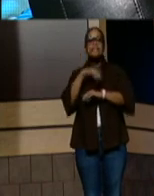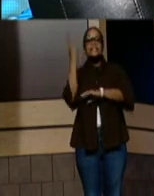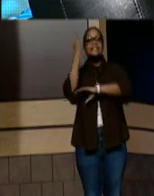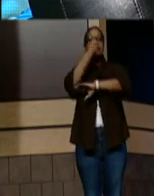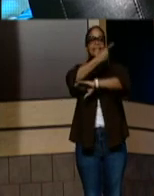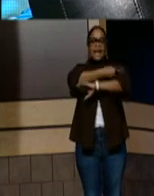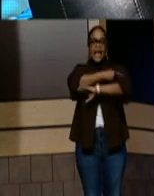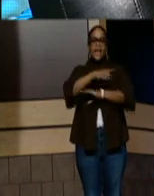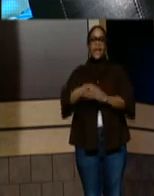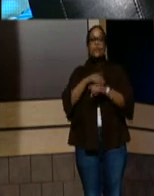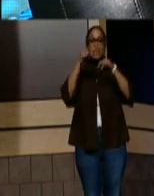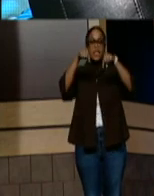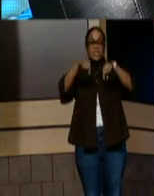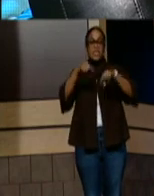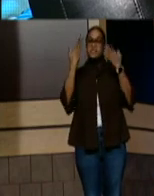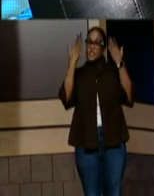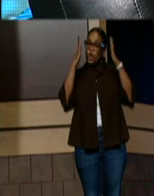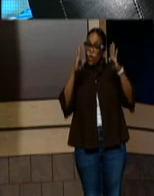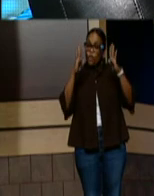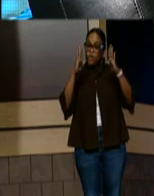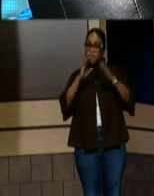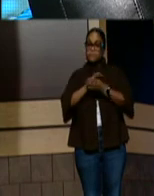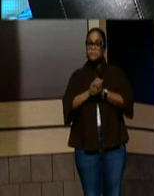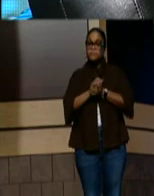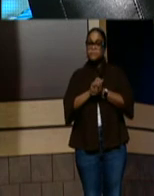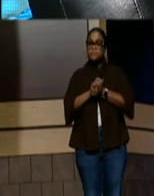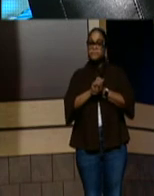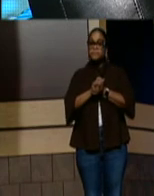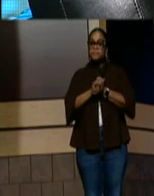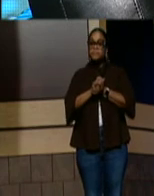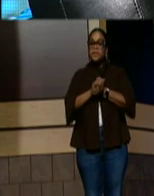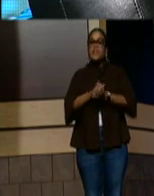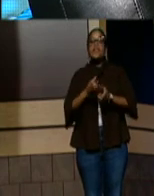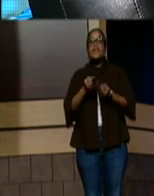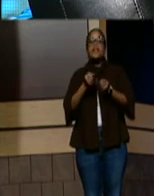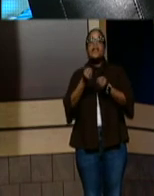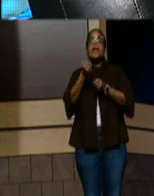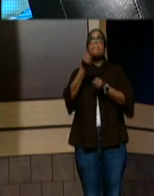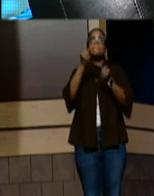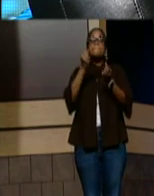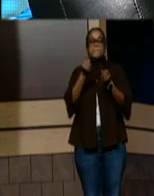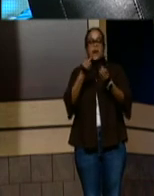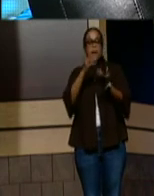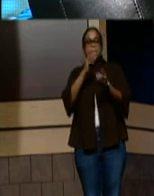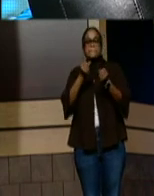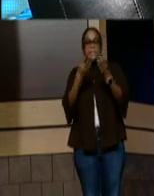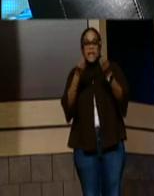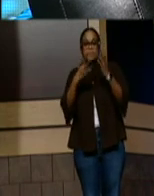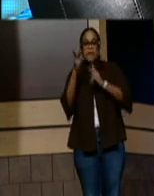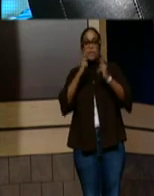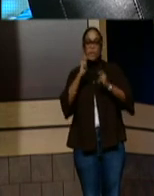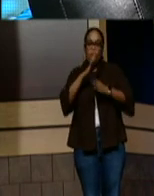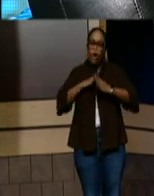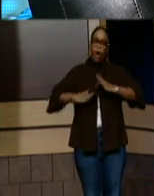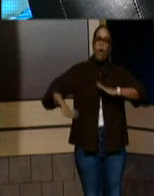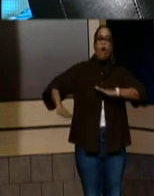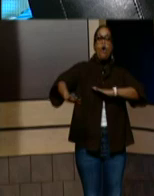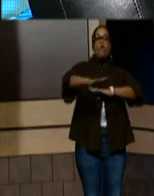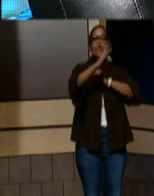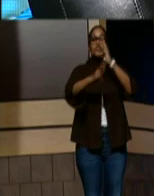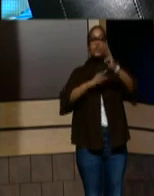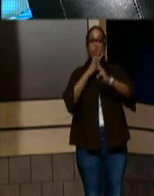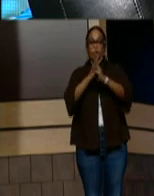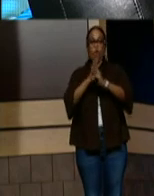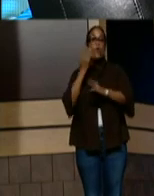when this crisis is over, that thousands and millions of people all over the world would come to know who you